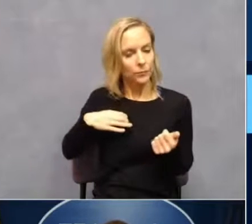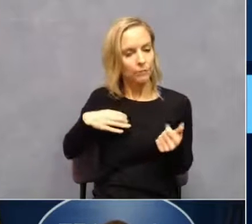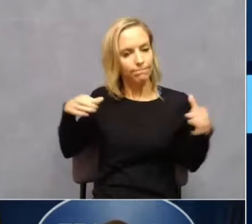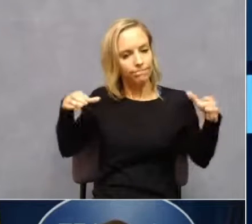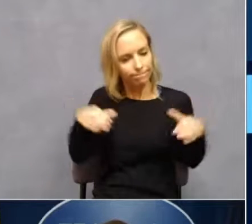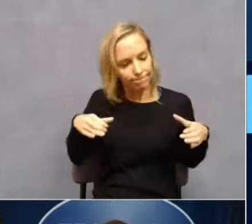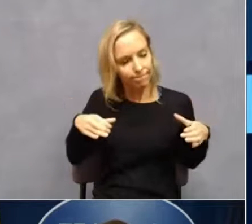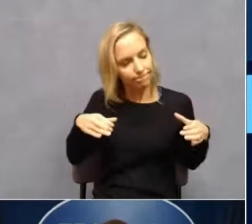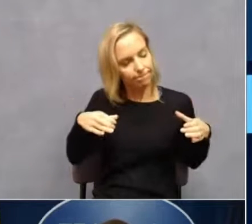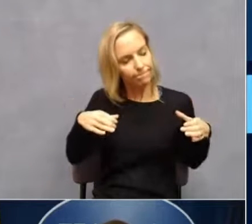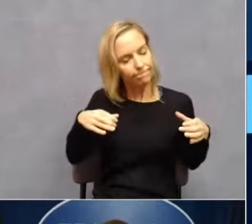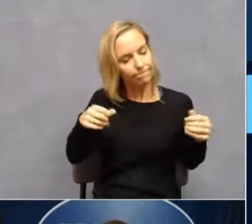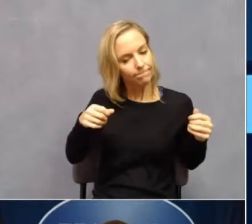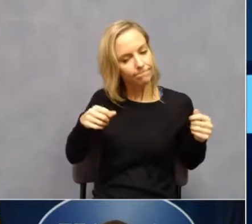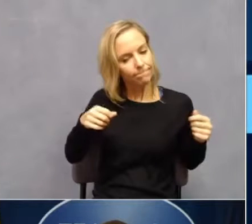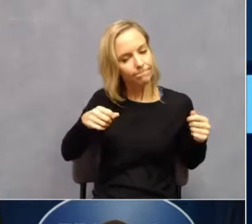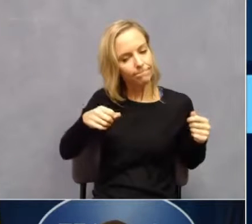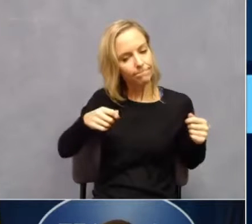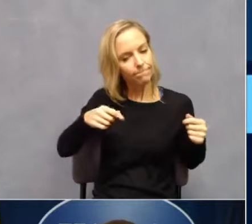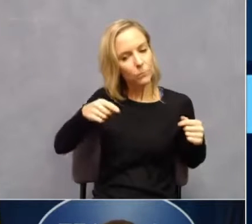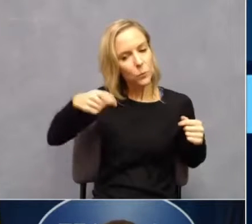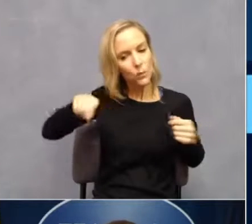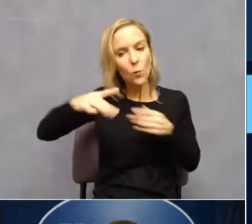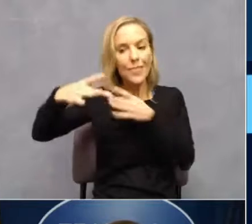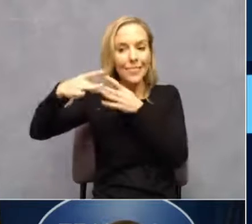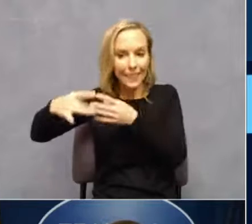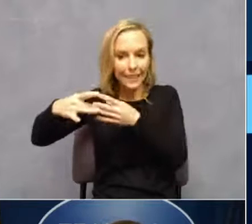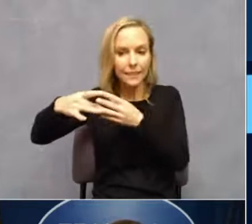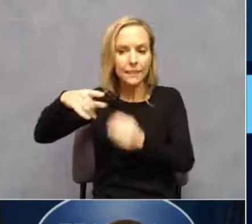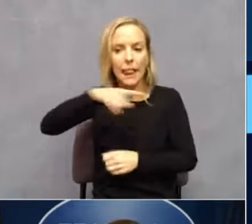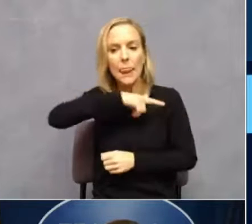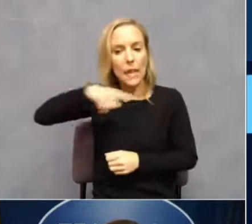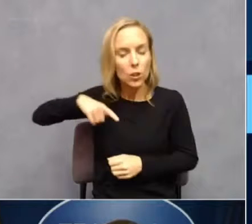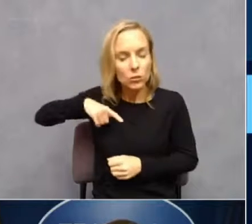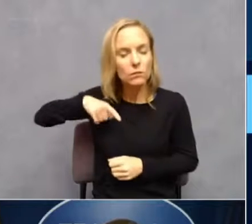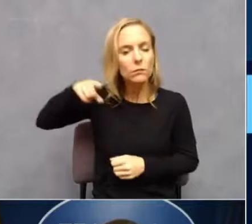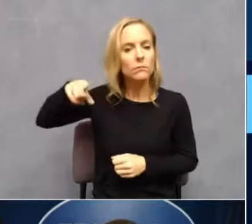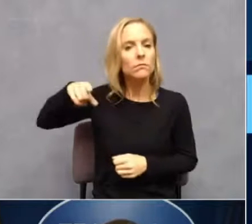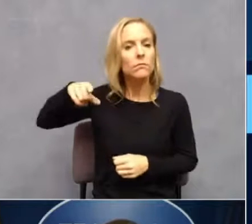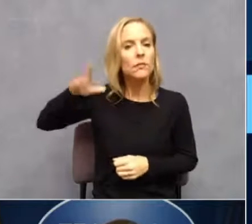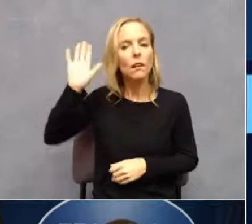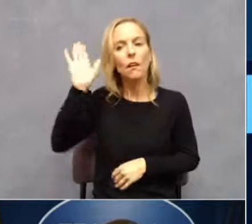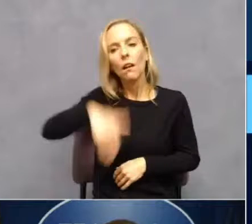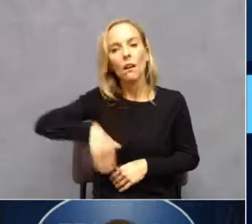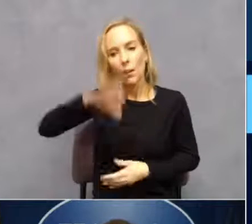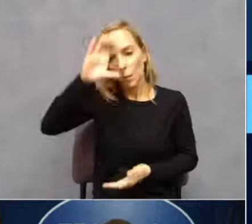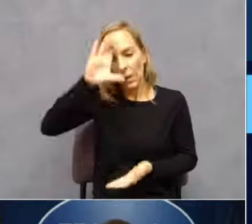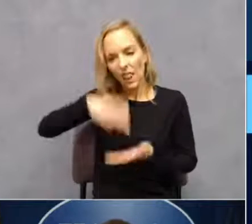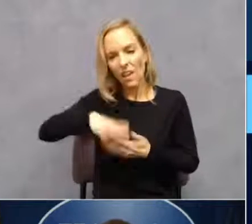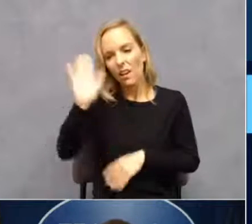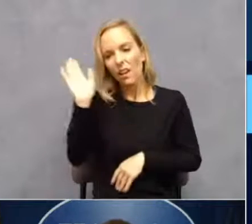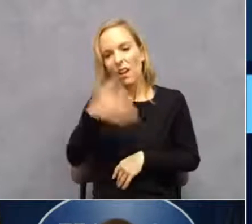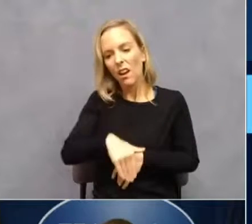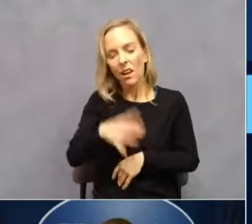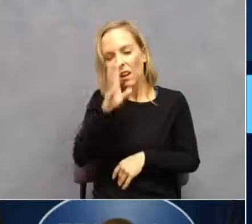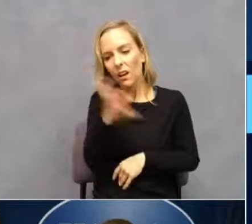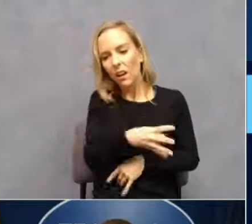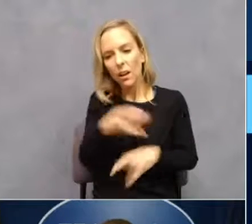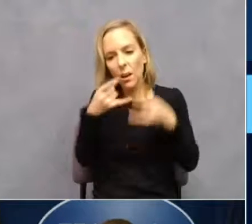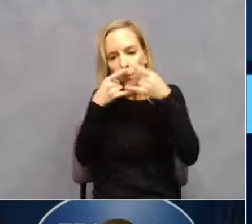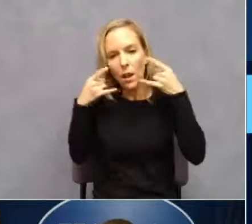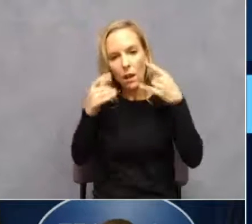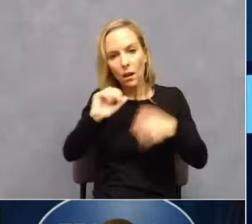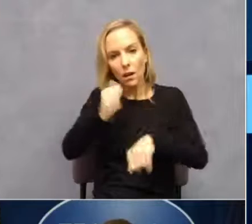our leadership in the legislature doesn't believe the mask requirement should be in place. The White House